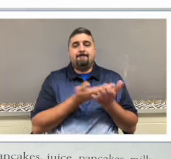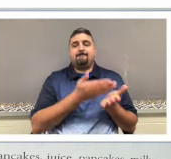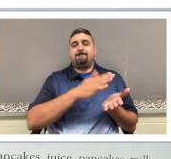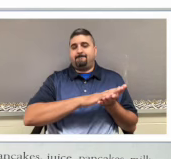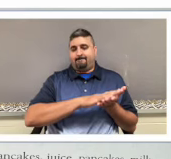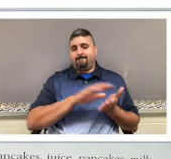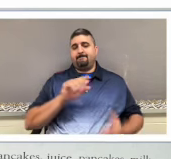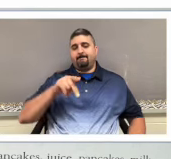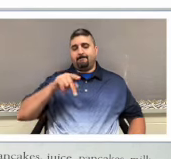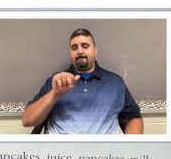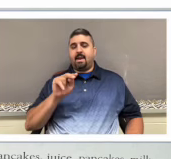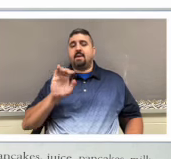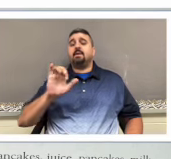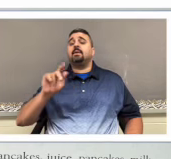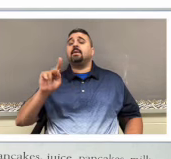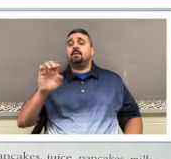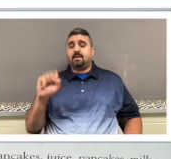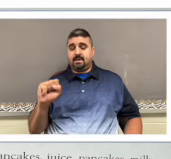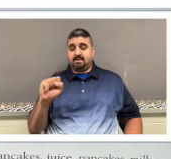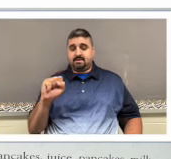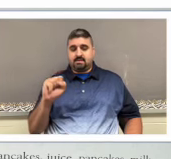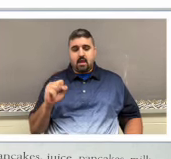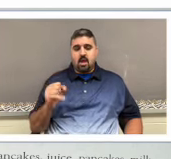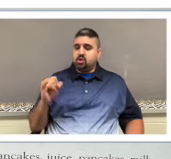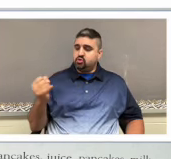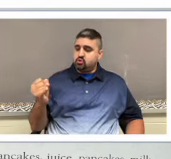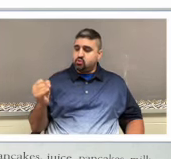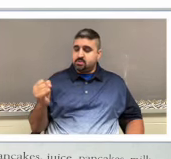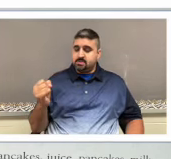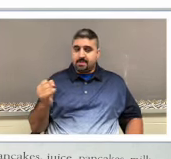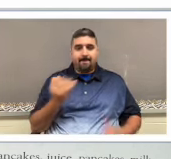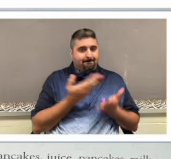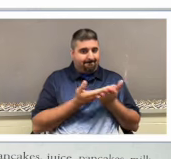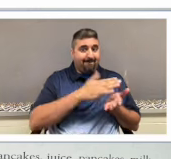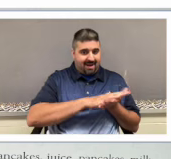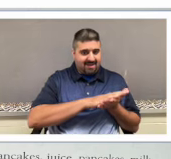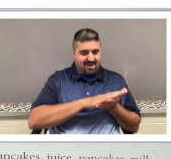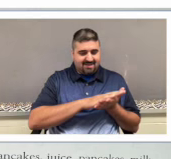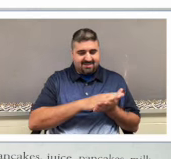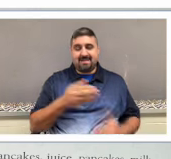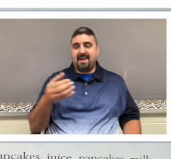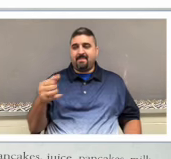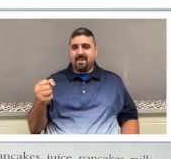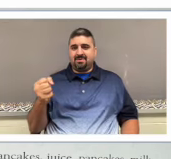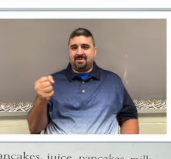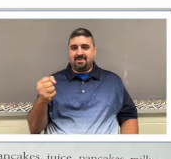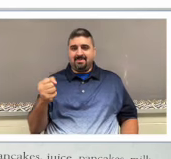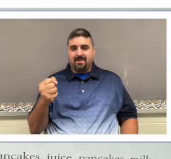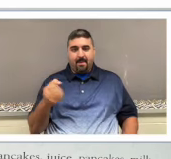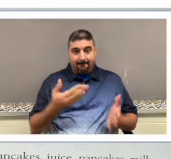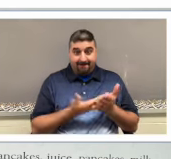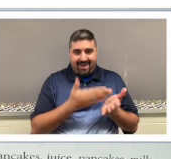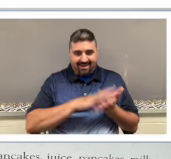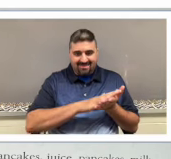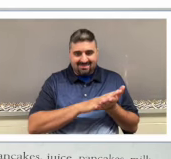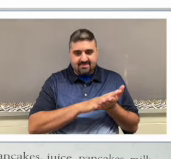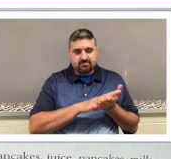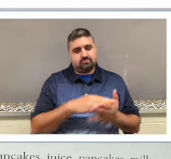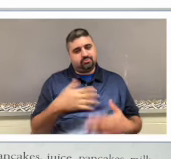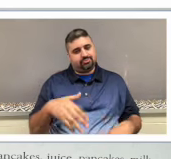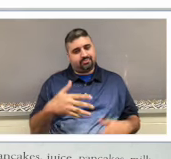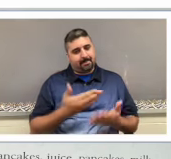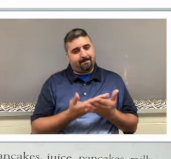Pancakes, juice, pancakes, milk, and pancakes. Oh, I like